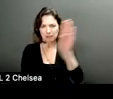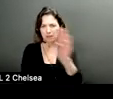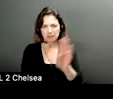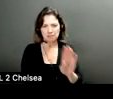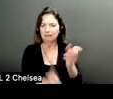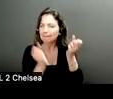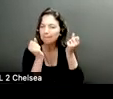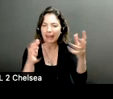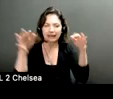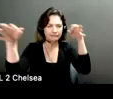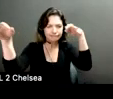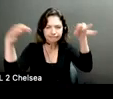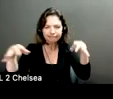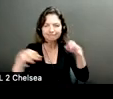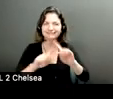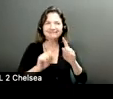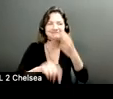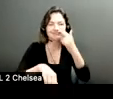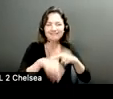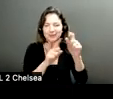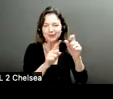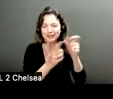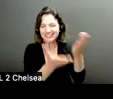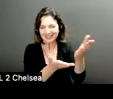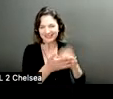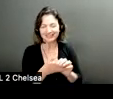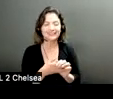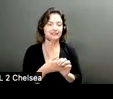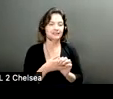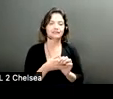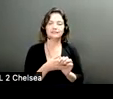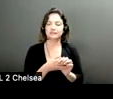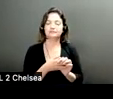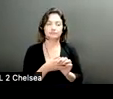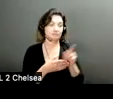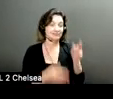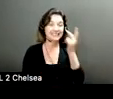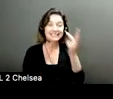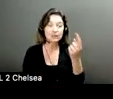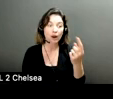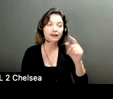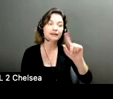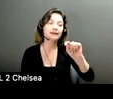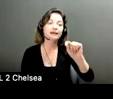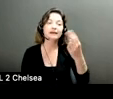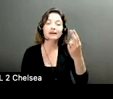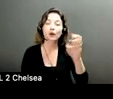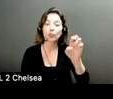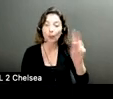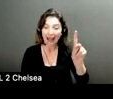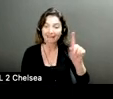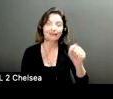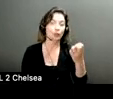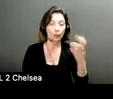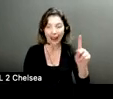descriptive little fun words here. And so you can see in one of them that it's thwack, thwack, thwack, where I think that it's